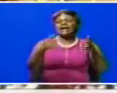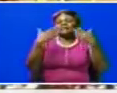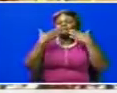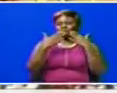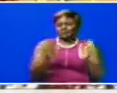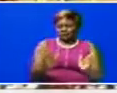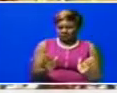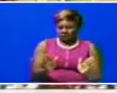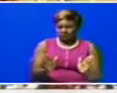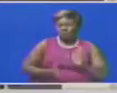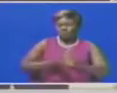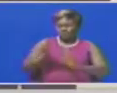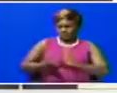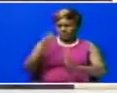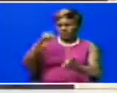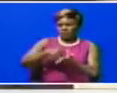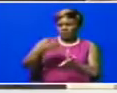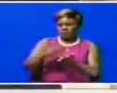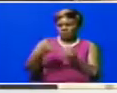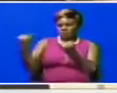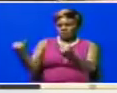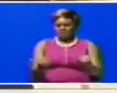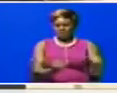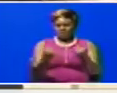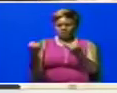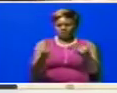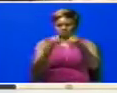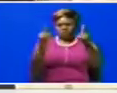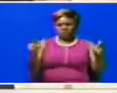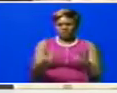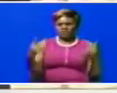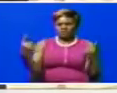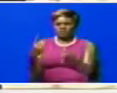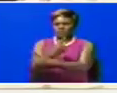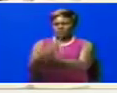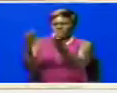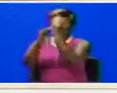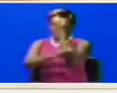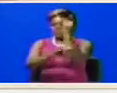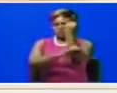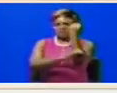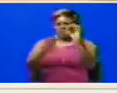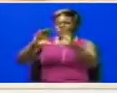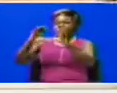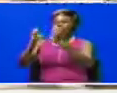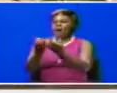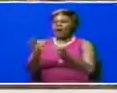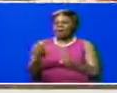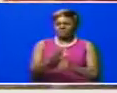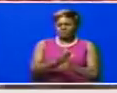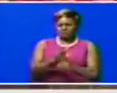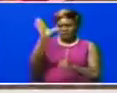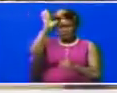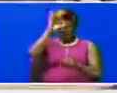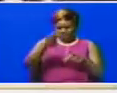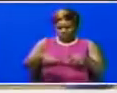have started in earnest, including sending invitation cards to different heads of state and government around the world. Assumption